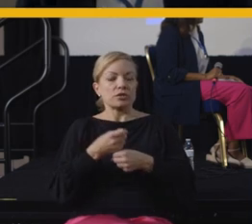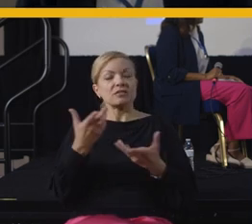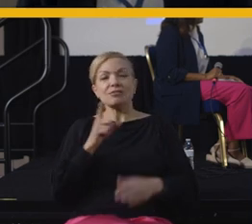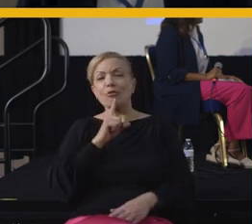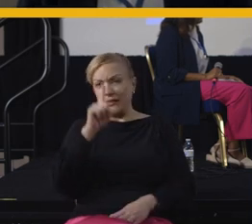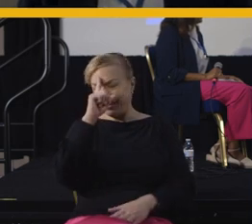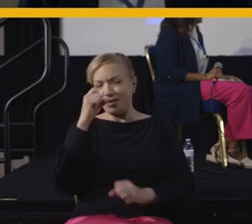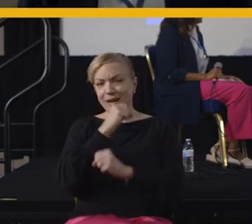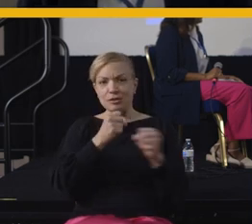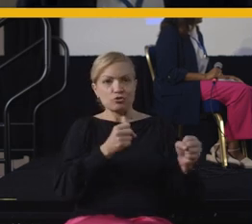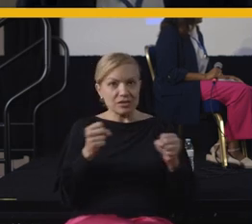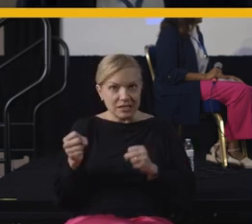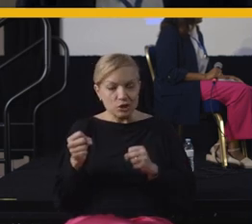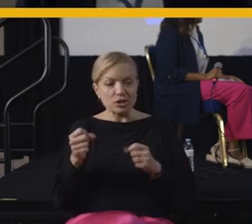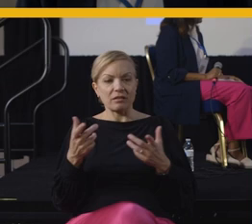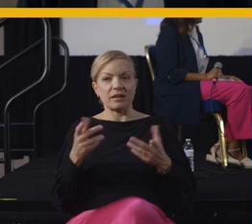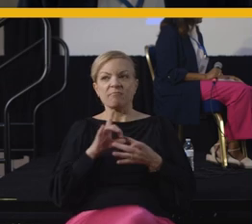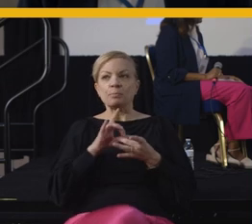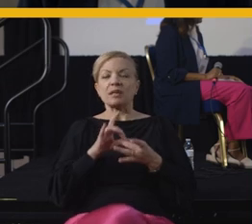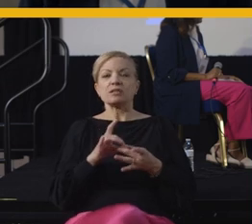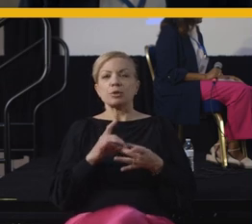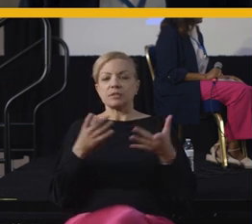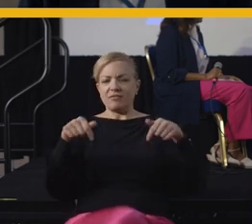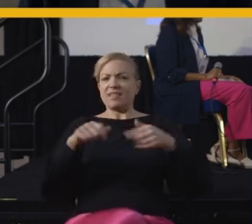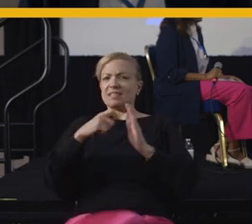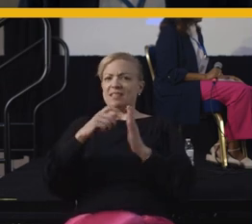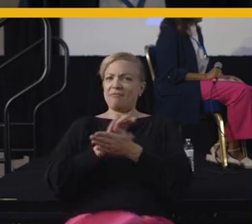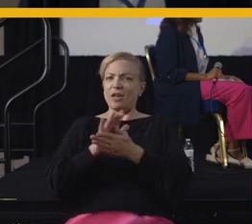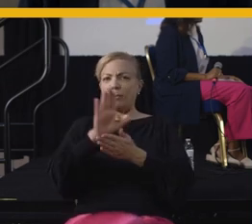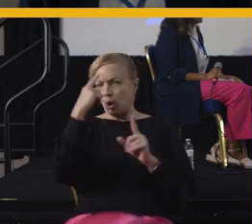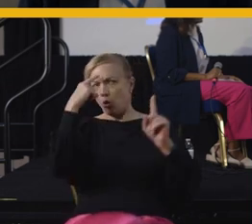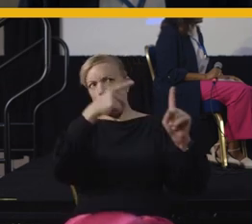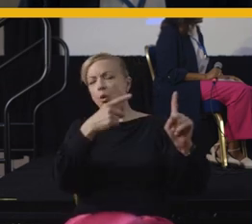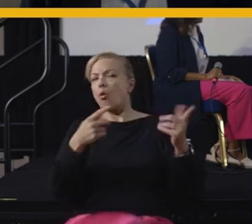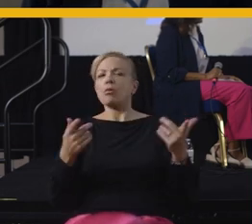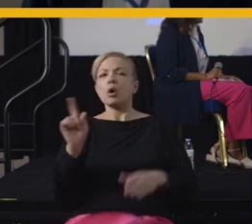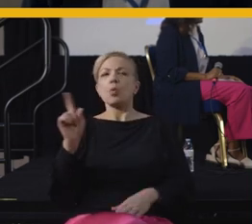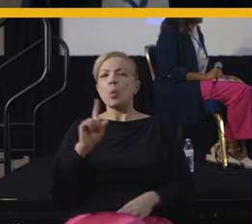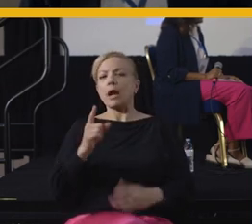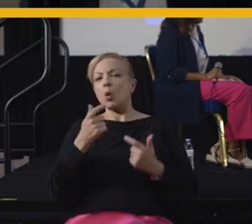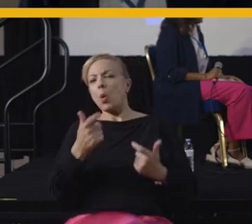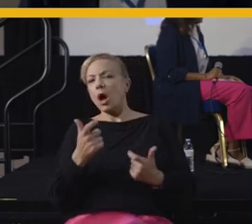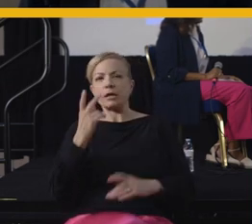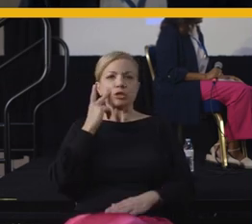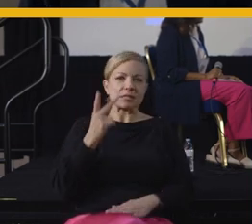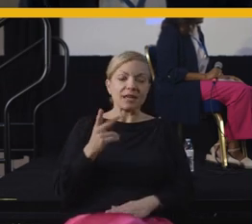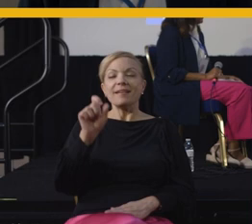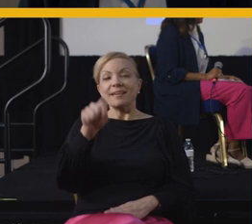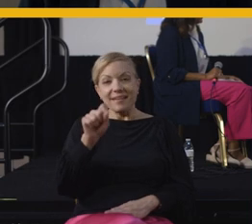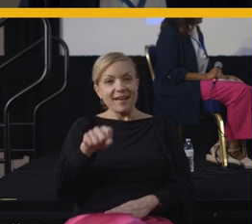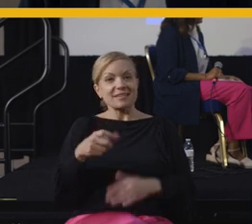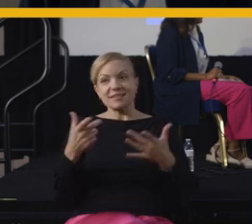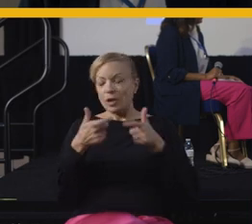thinking strategically in terms of where you want this film to go, and also understanding that yes, there